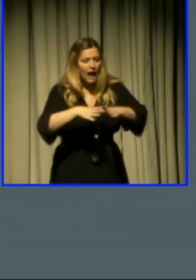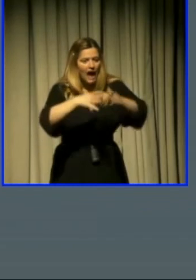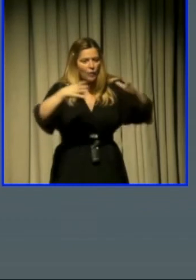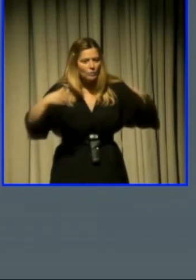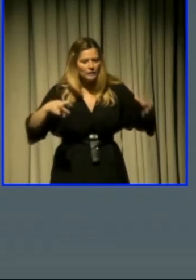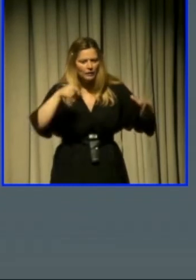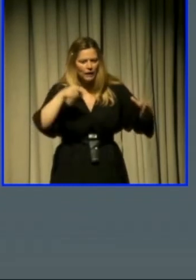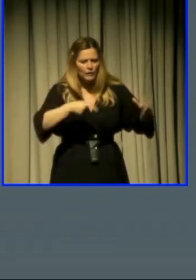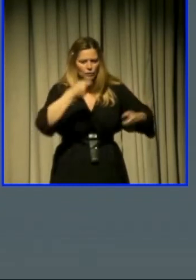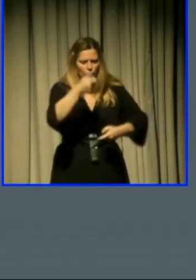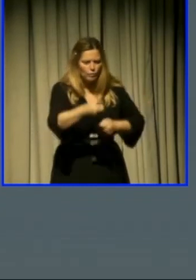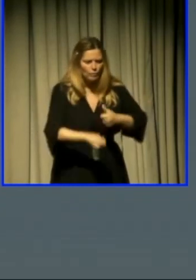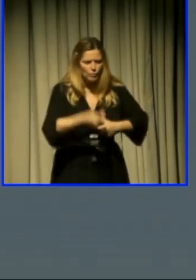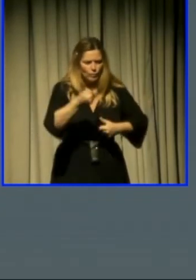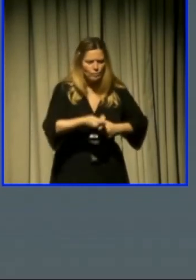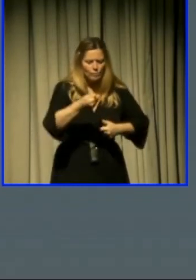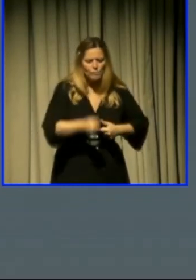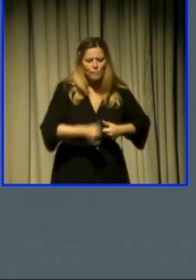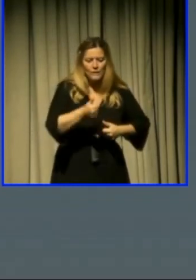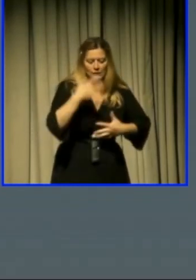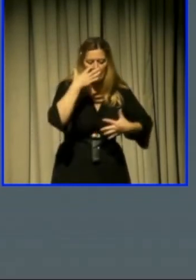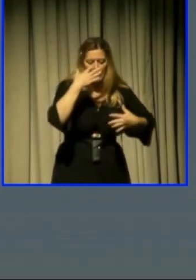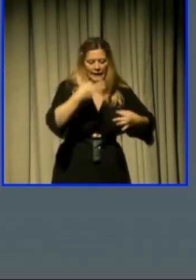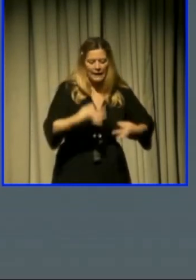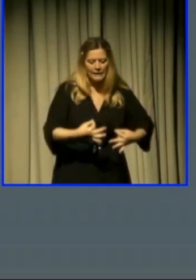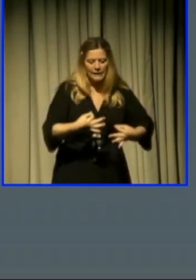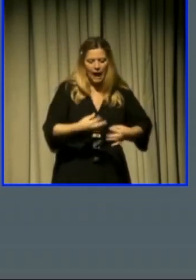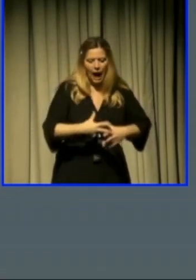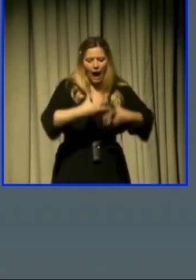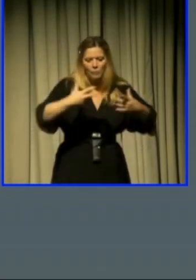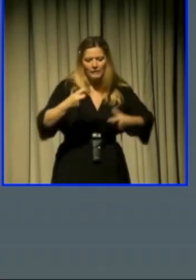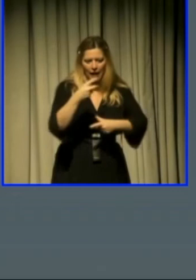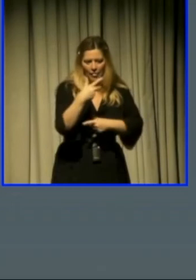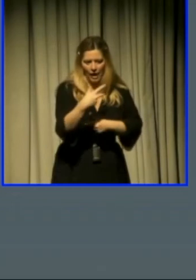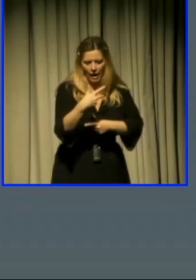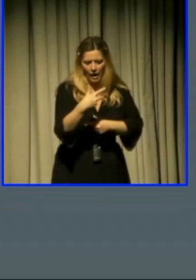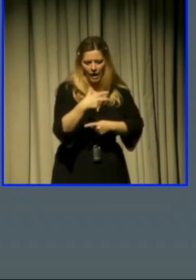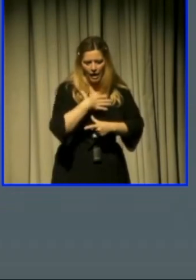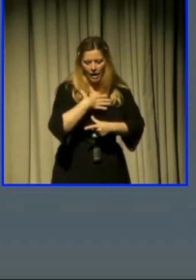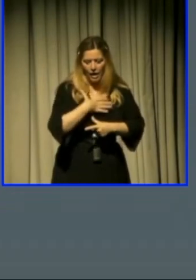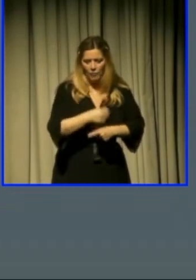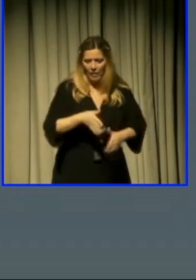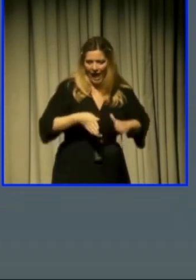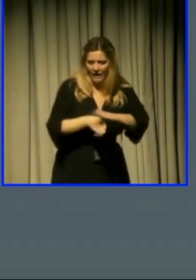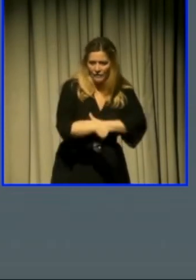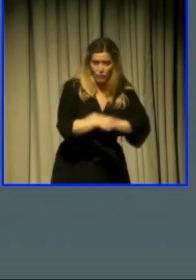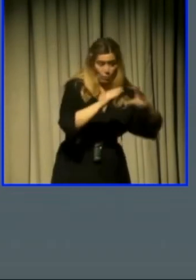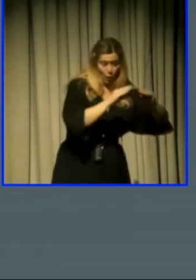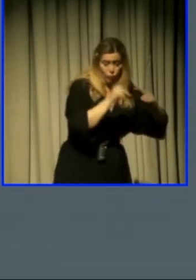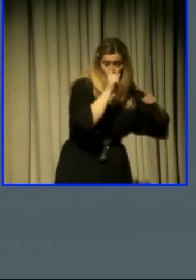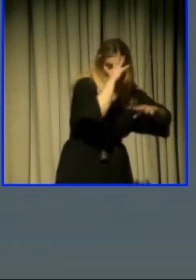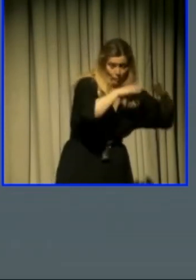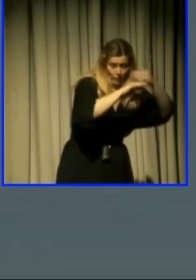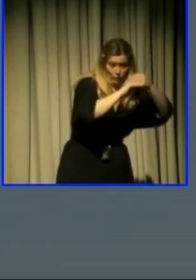again, augmented reality is able to give you access to virtual products that can be on you, around your